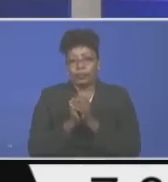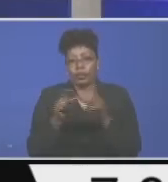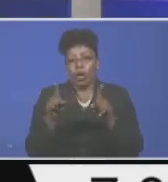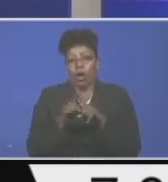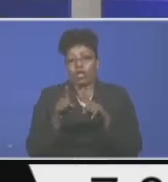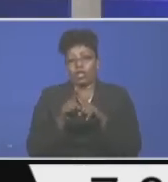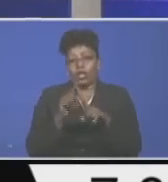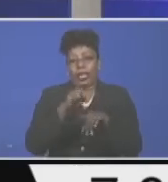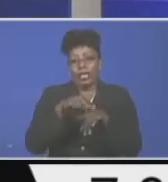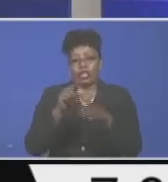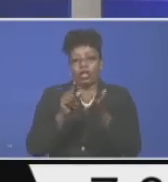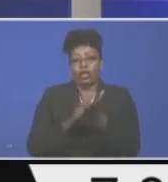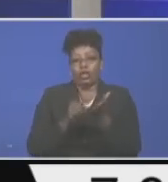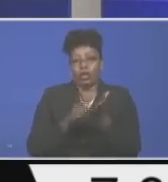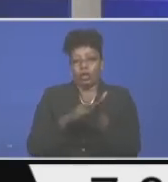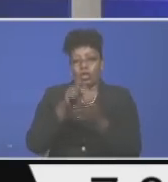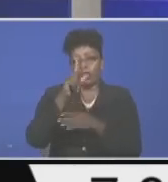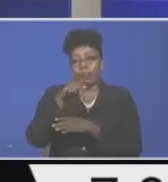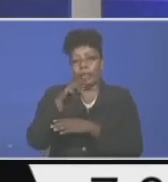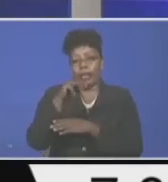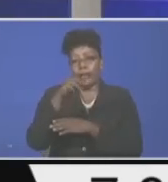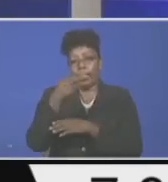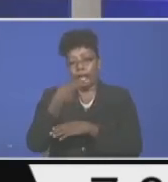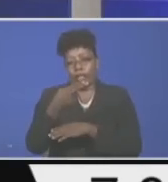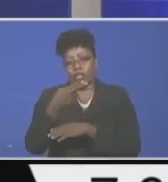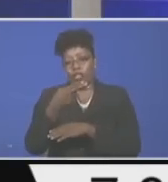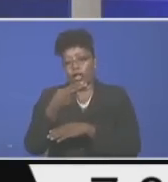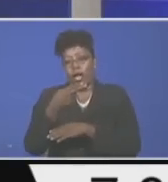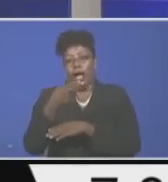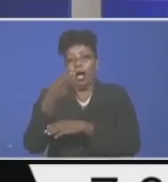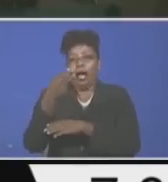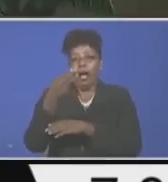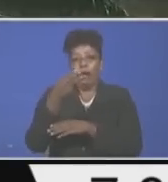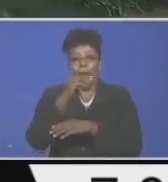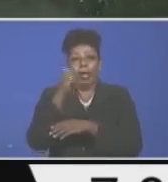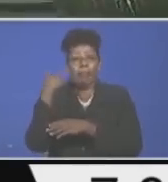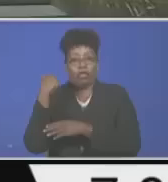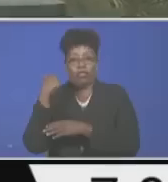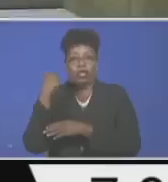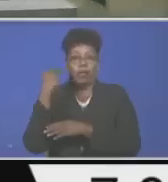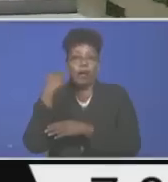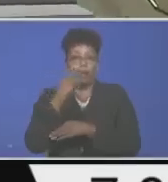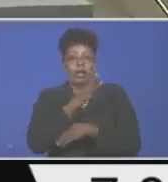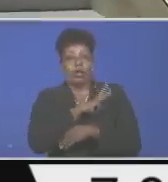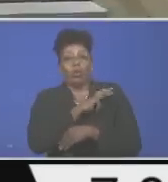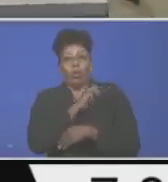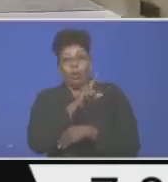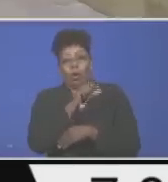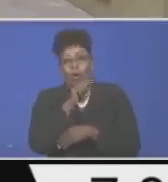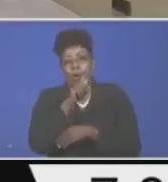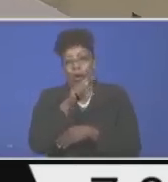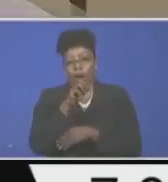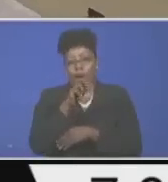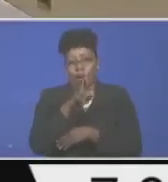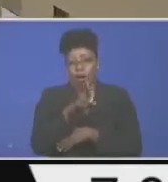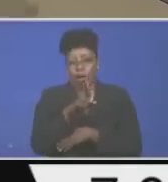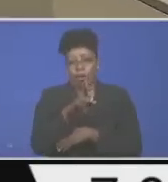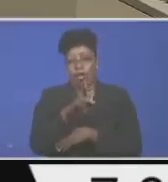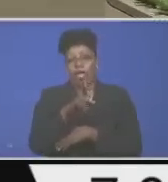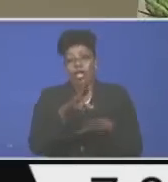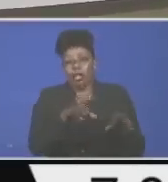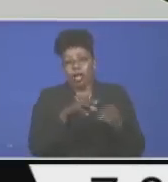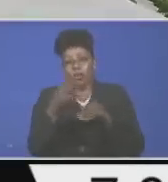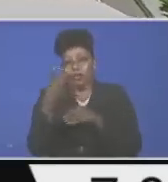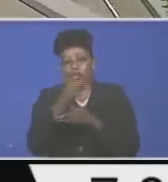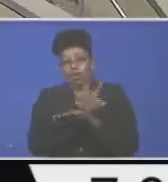Also making national news tonight, Princess Margaret Hospital Administrator Mary Walker has been suspended and is on administrative leave for 2 weeks. The